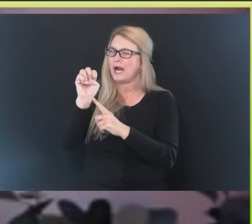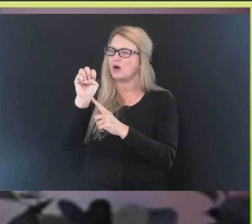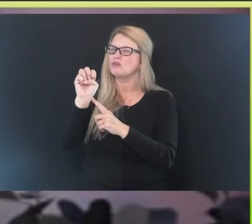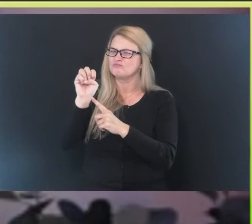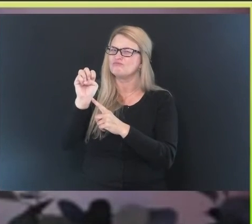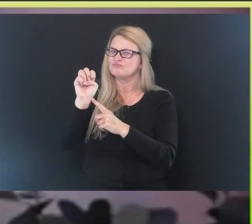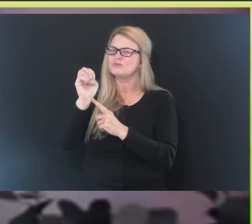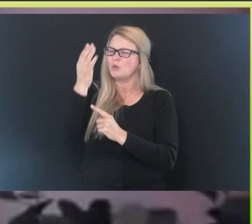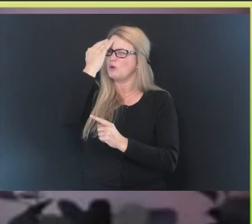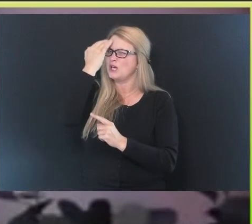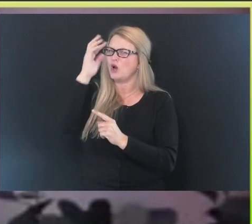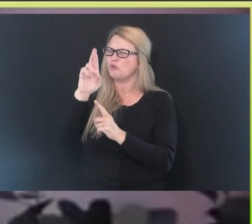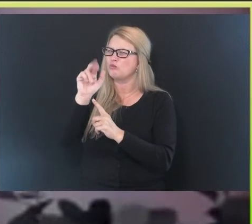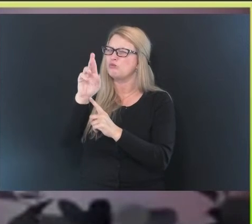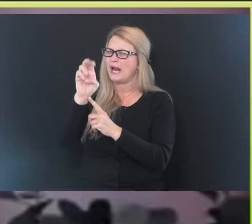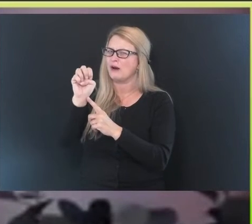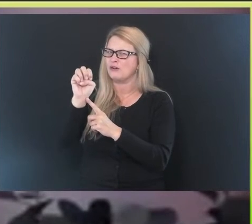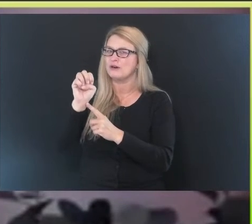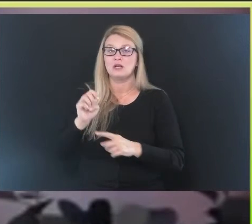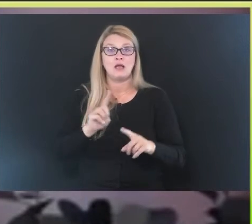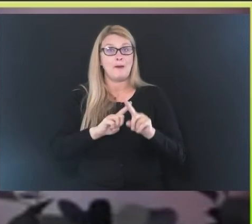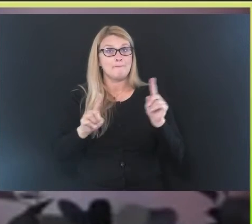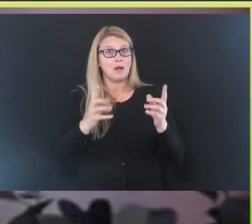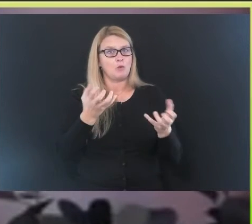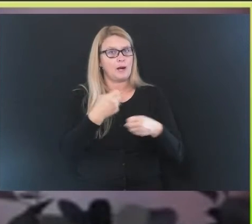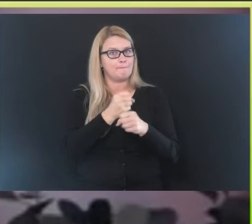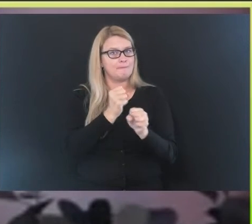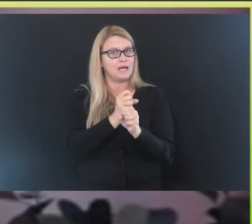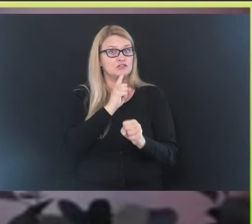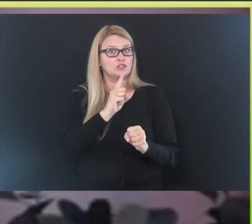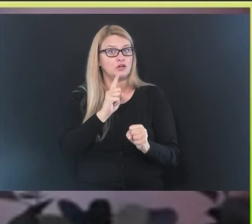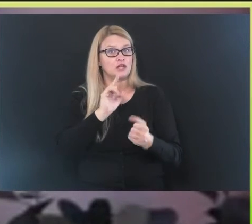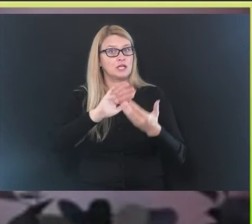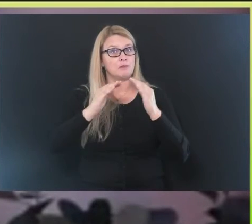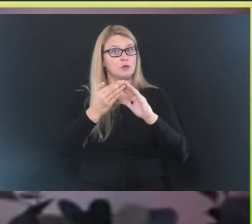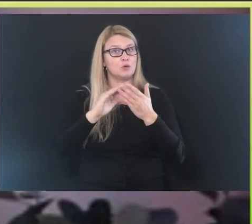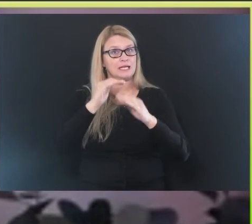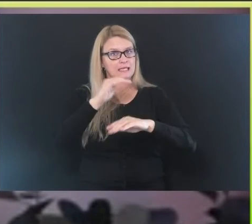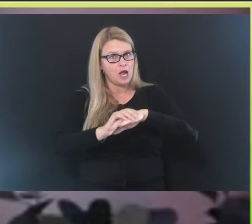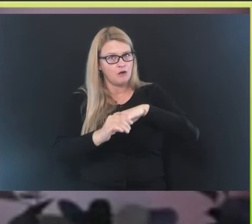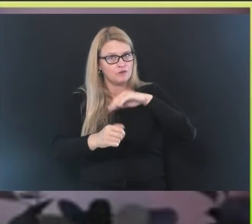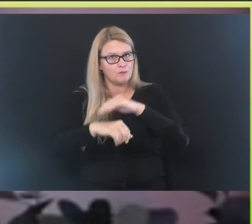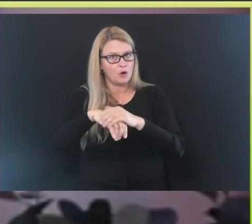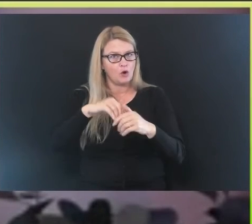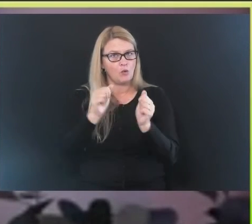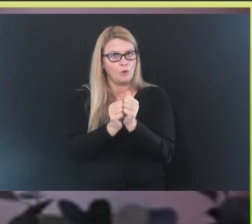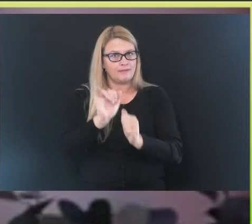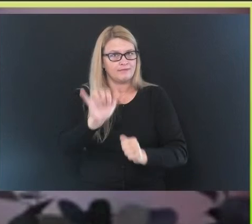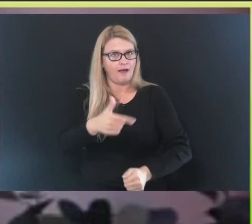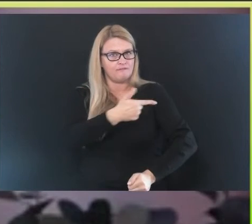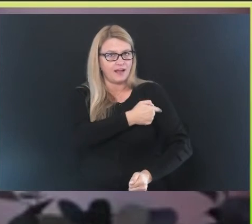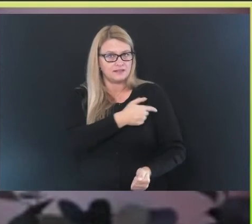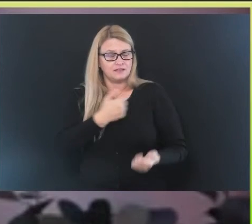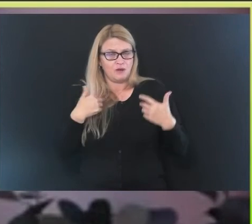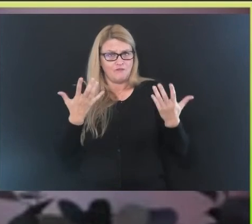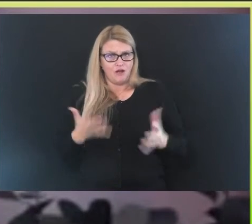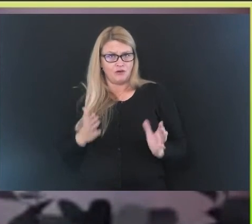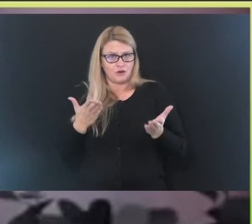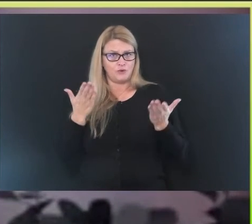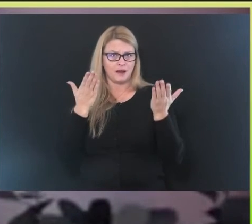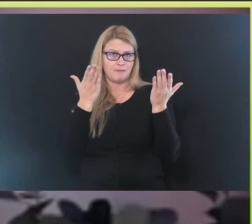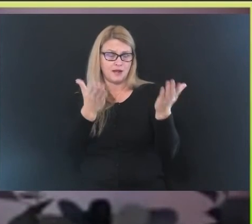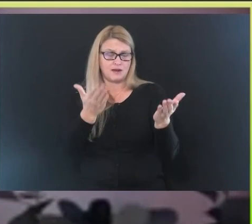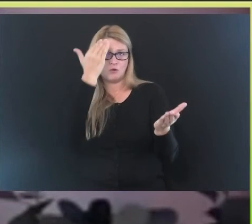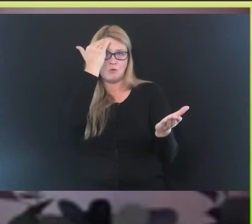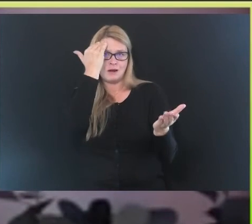happen frequently, but we want to make sure the community is comfortable in getting the vaccine. We recommend it. We know how important it is.